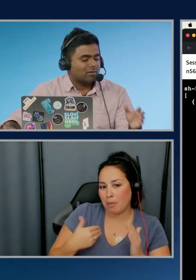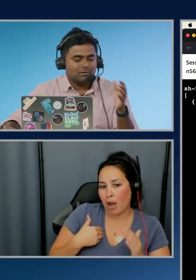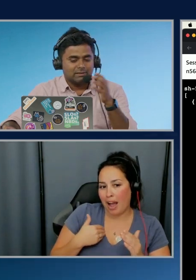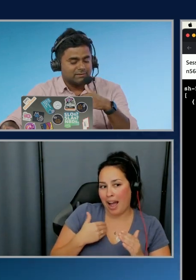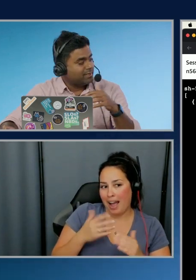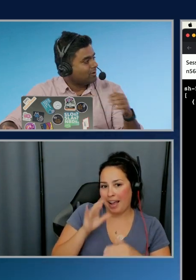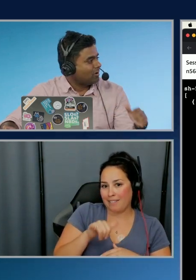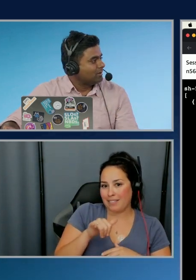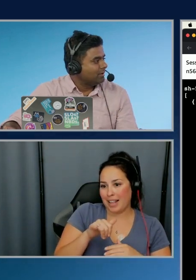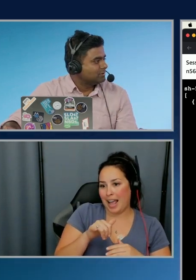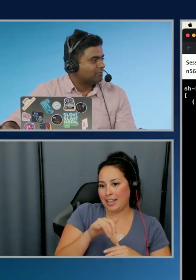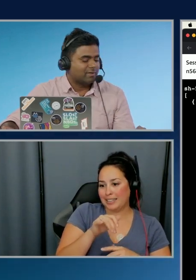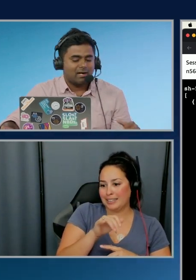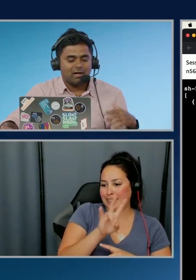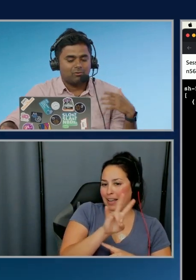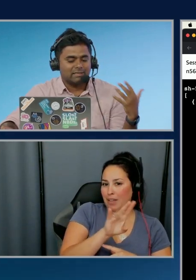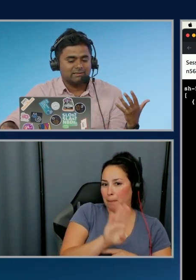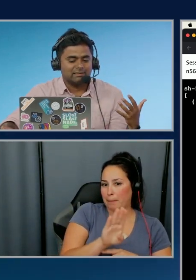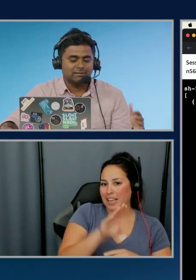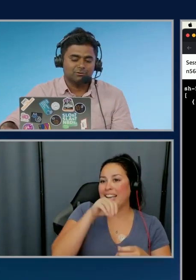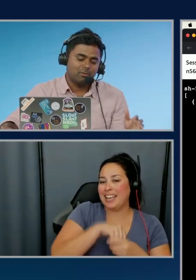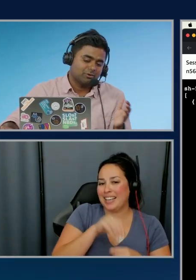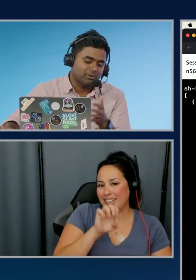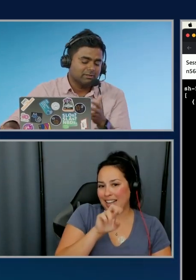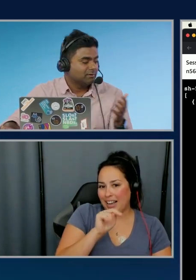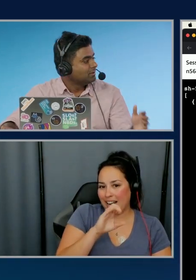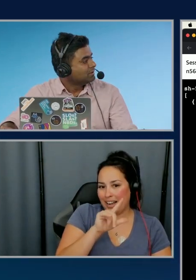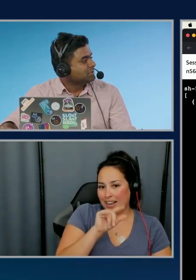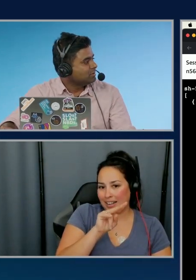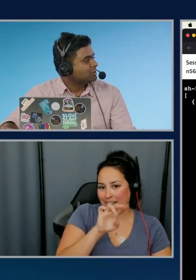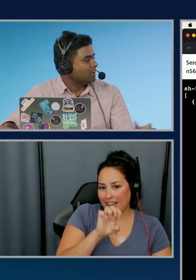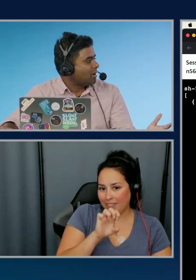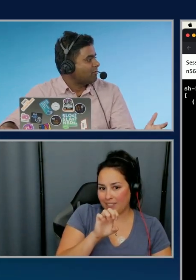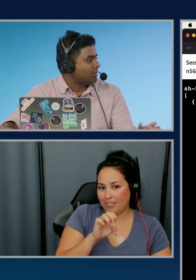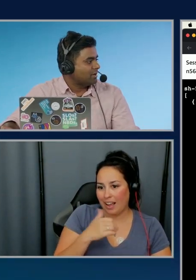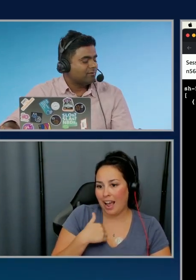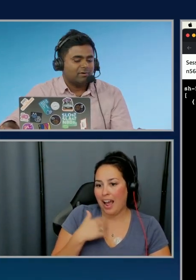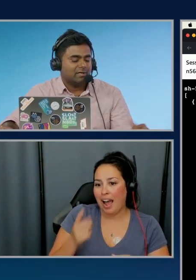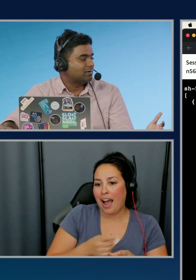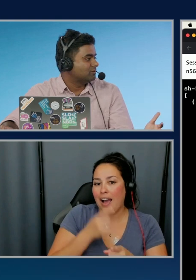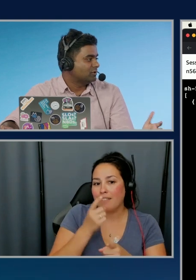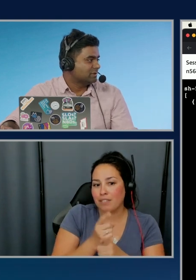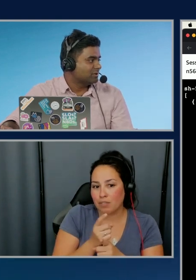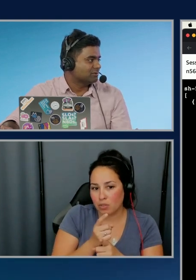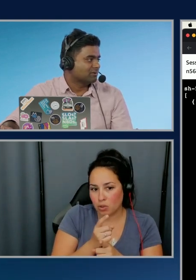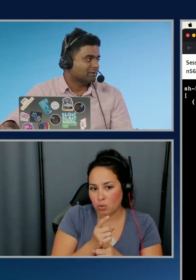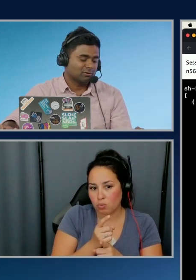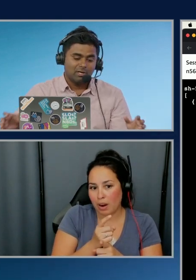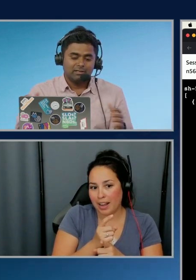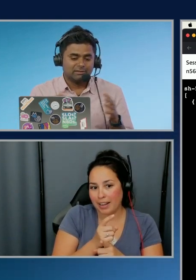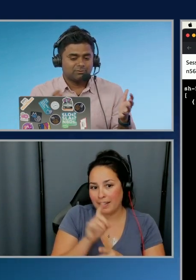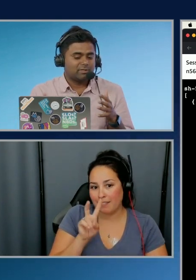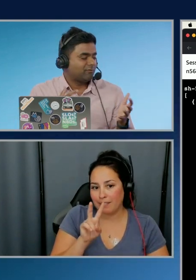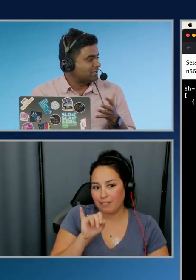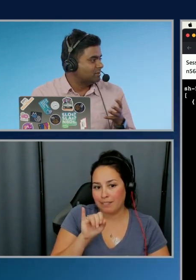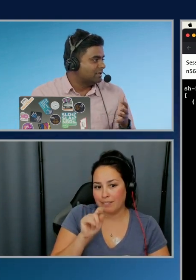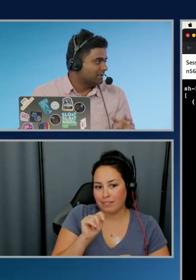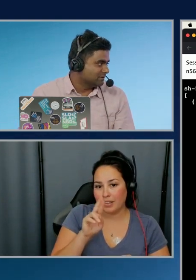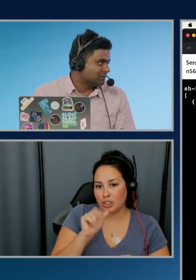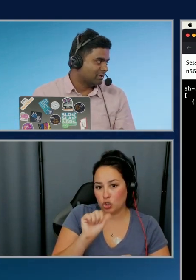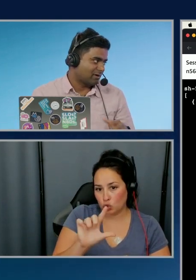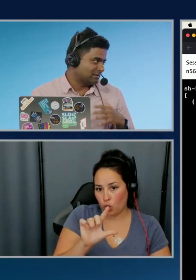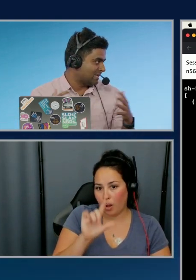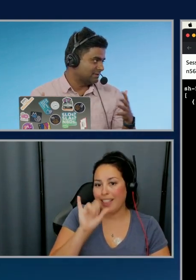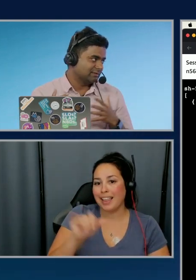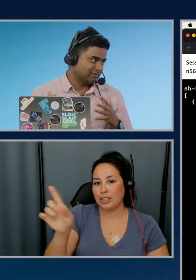foundation model inside an enclave. So for that, I have right-sized it to about 30 GB to be performant enough and 10 vCPUs, right? So this is where the flexibility